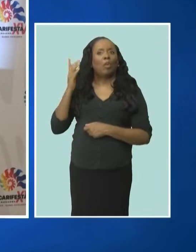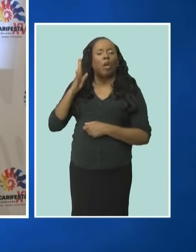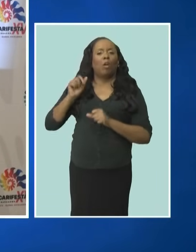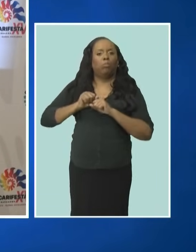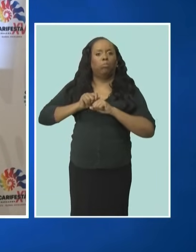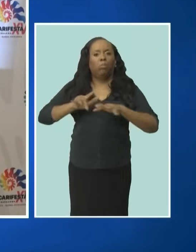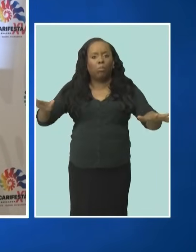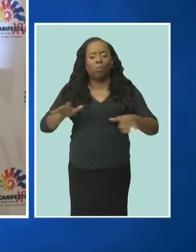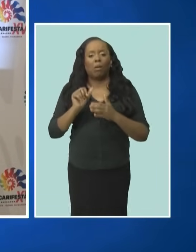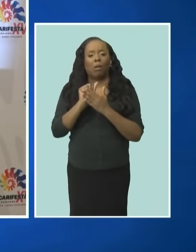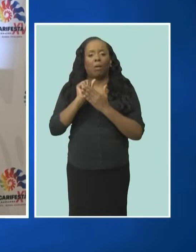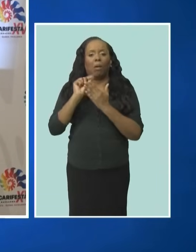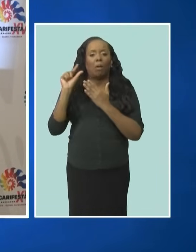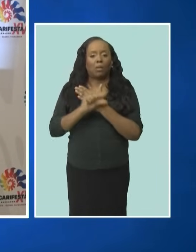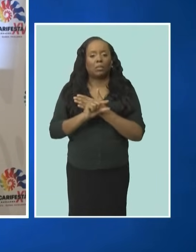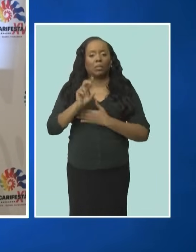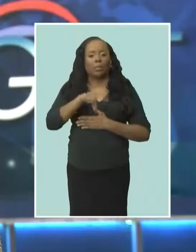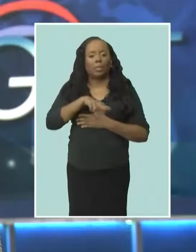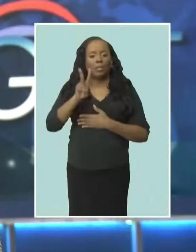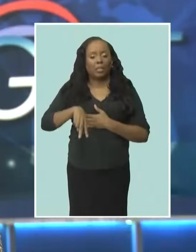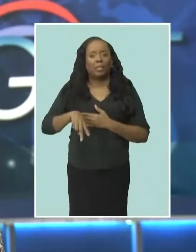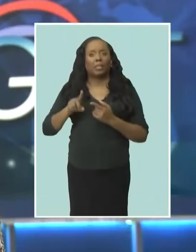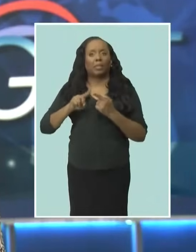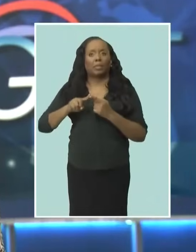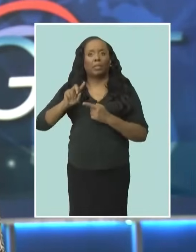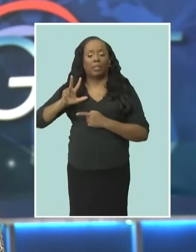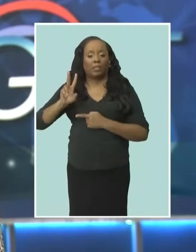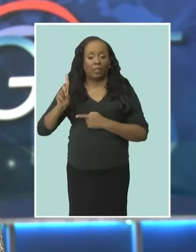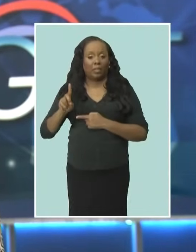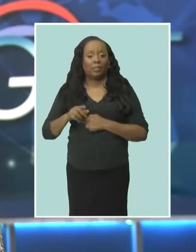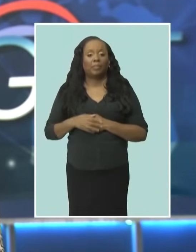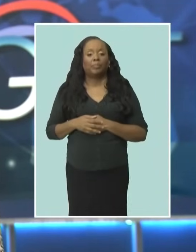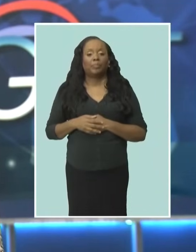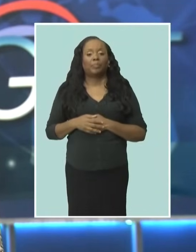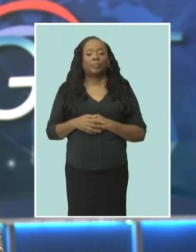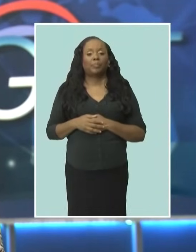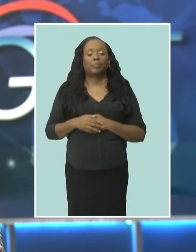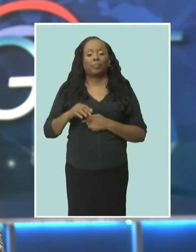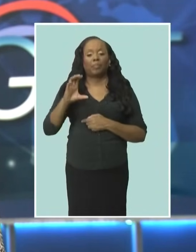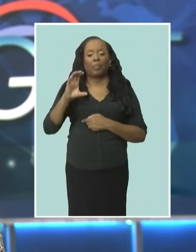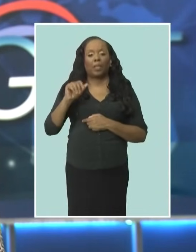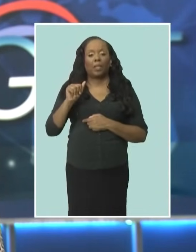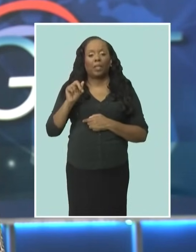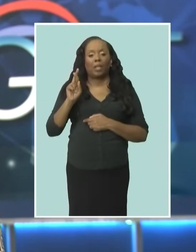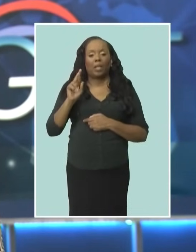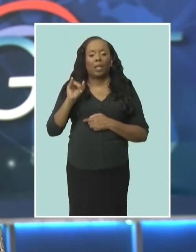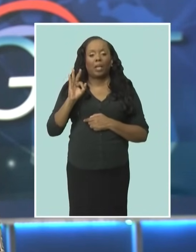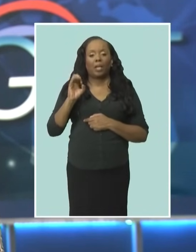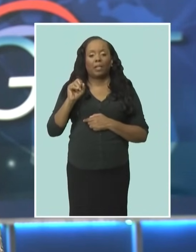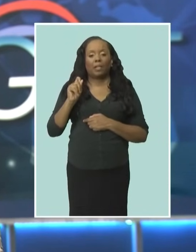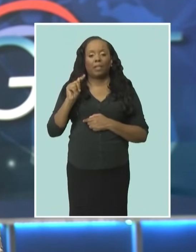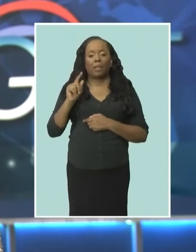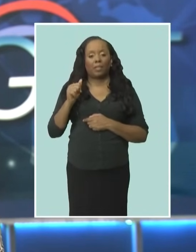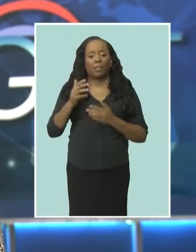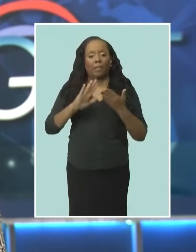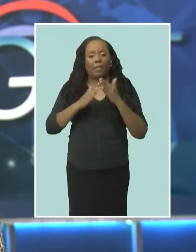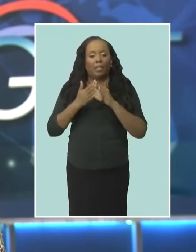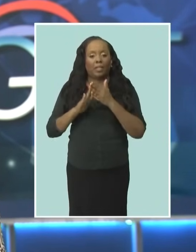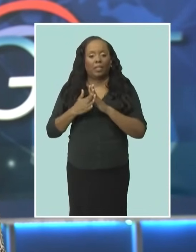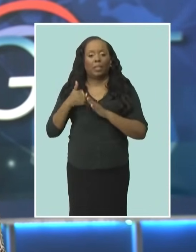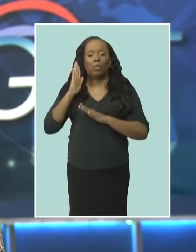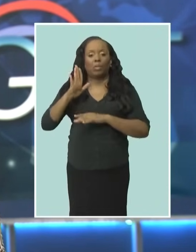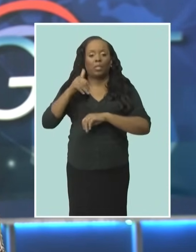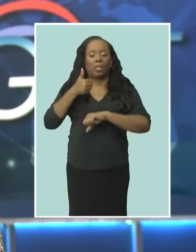August 22nd to 31st. The Carifesta Village and Grand Market will be at Waterford in St. Michael.